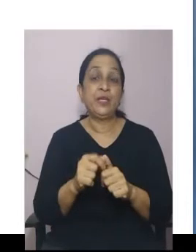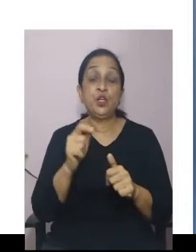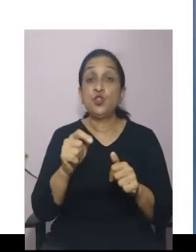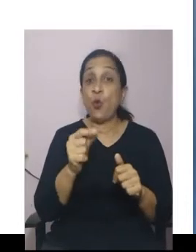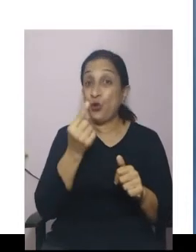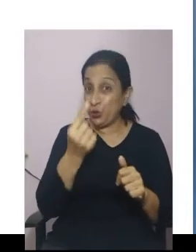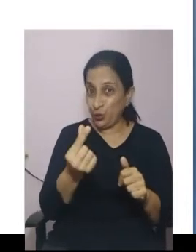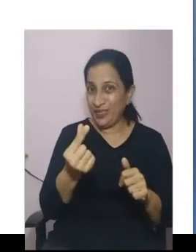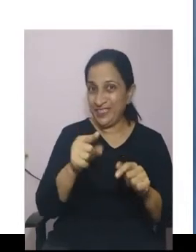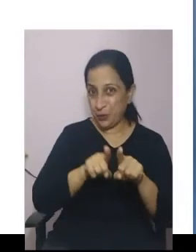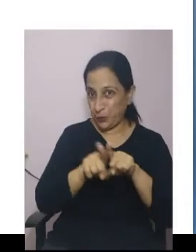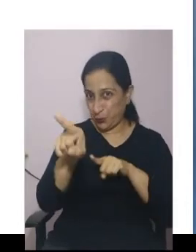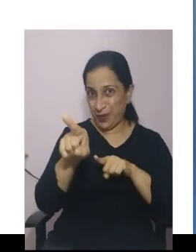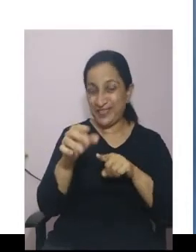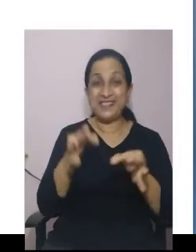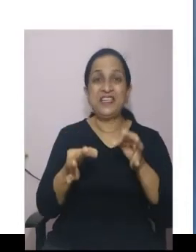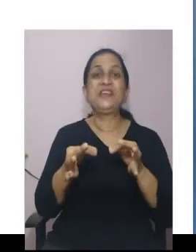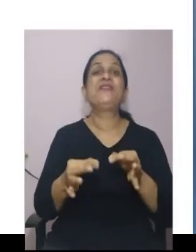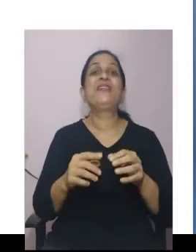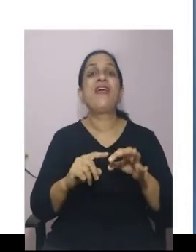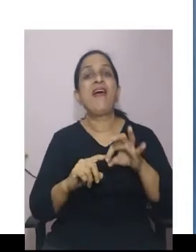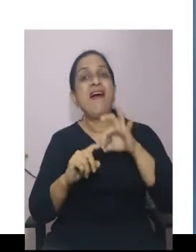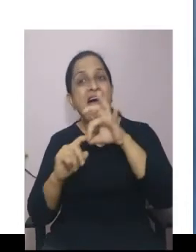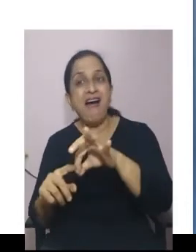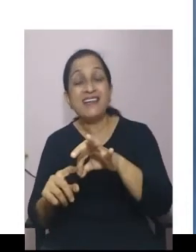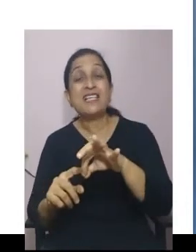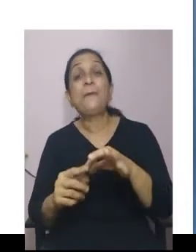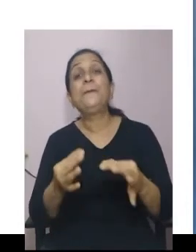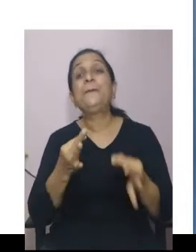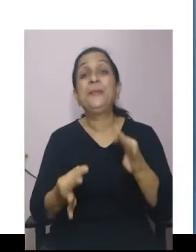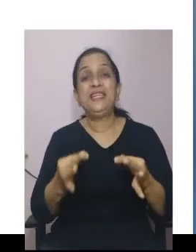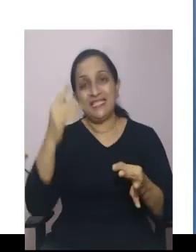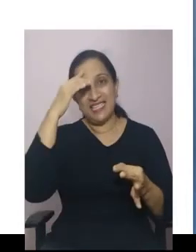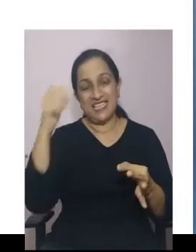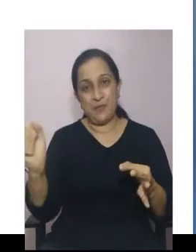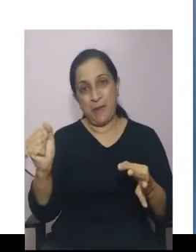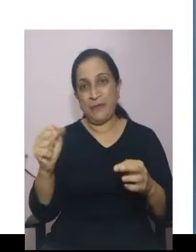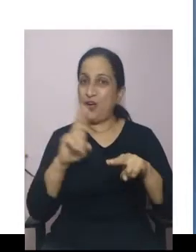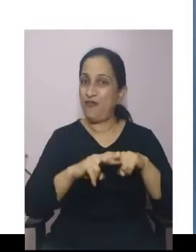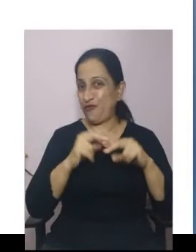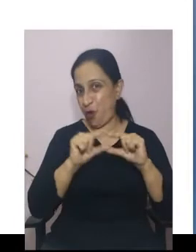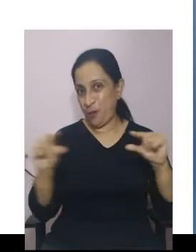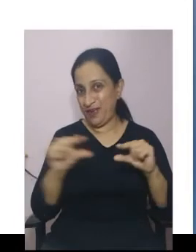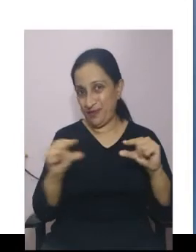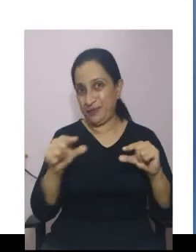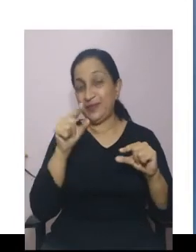unit vector question is asked, you must remember this formula.